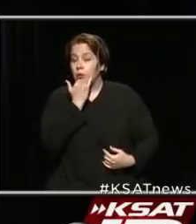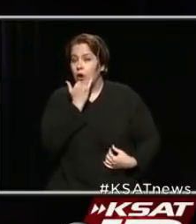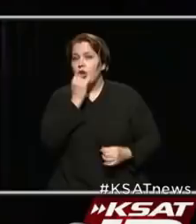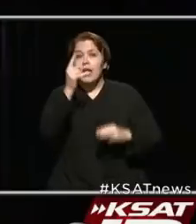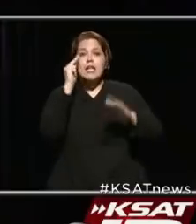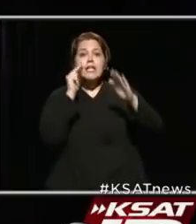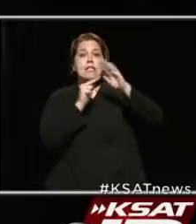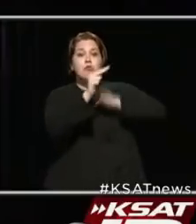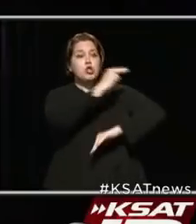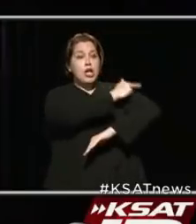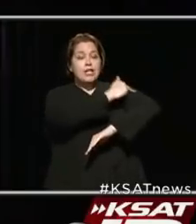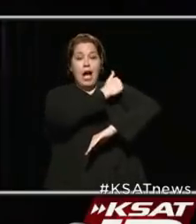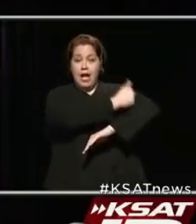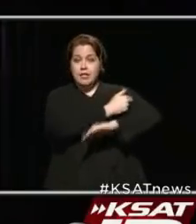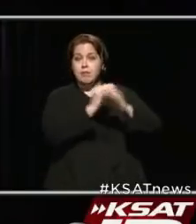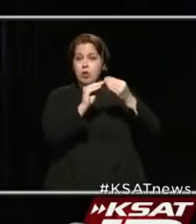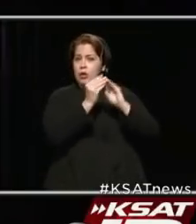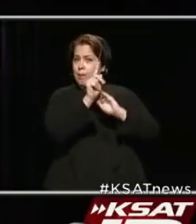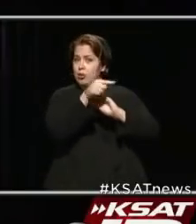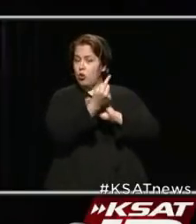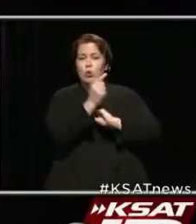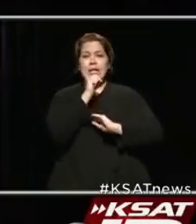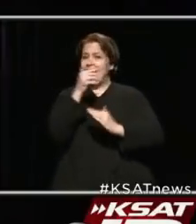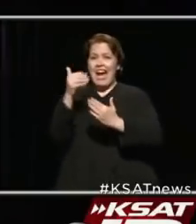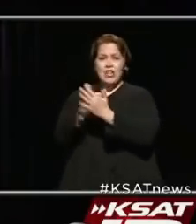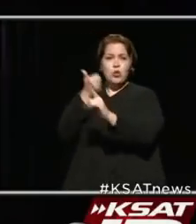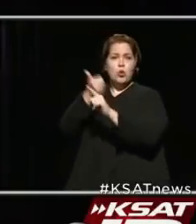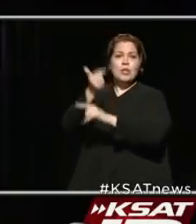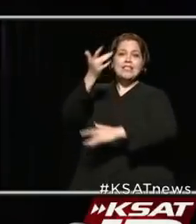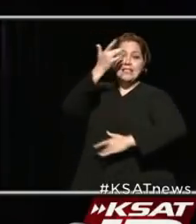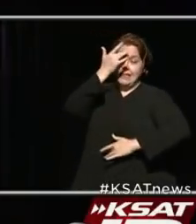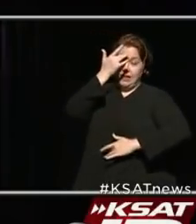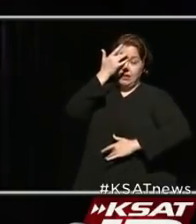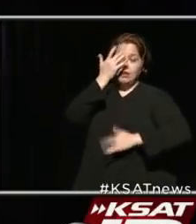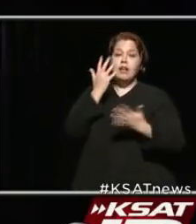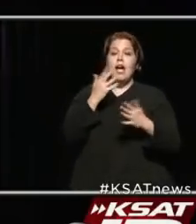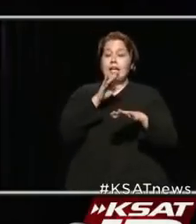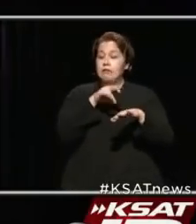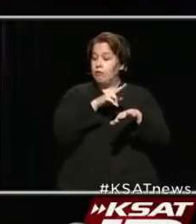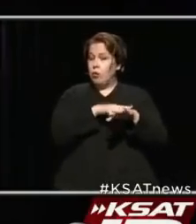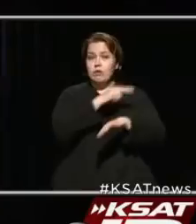projects hospitalizations only, not new cases of COVID-19, and